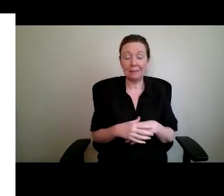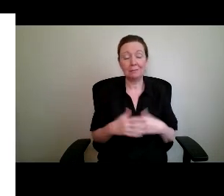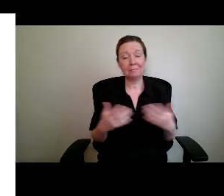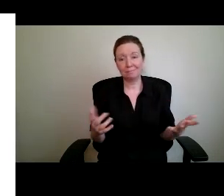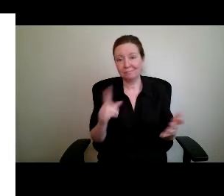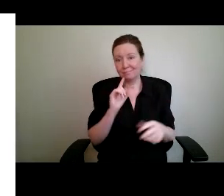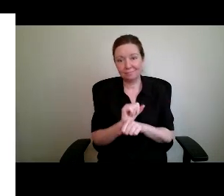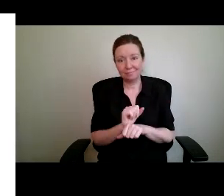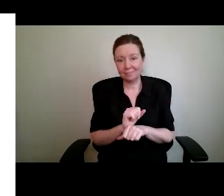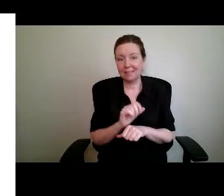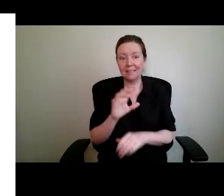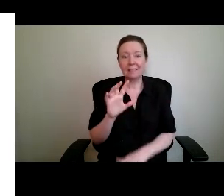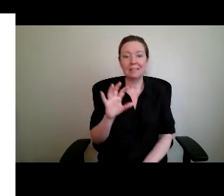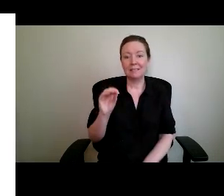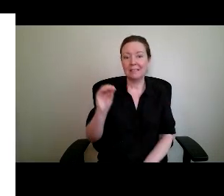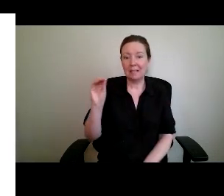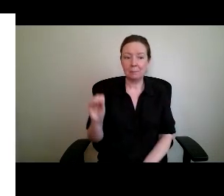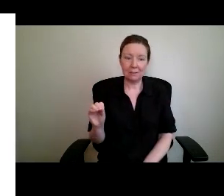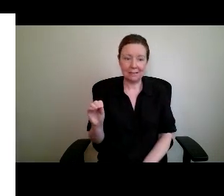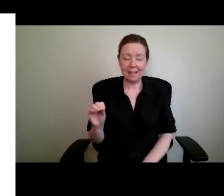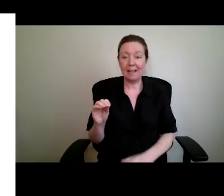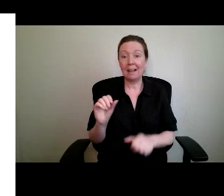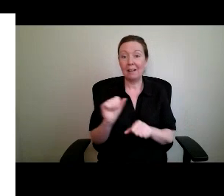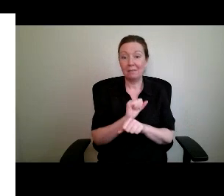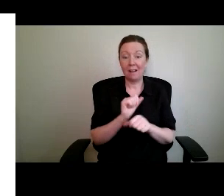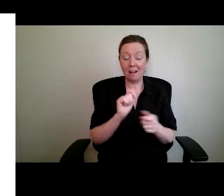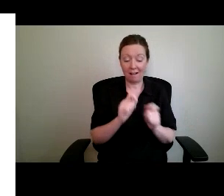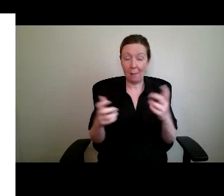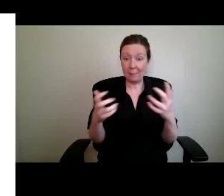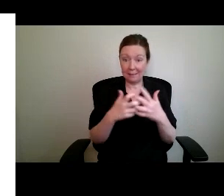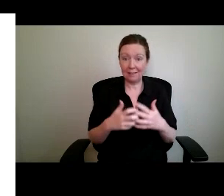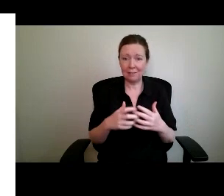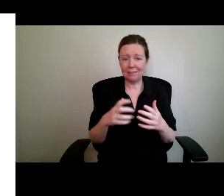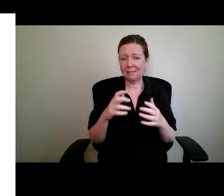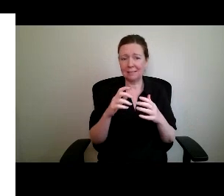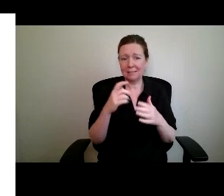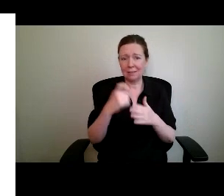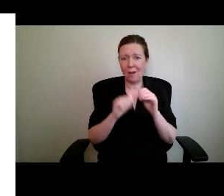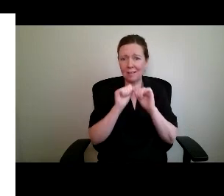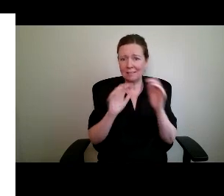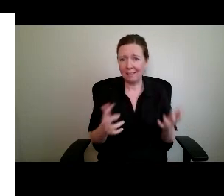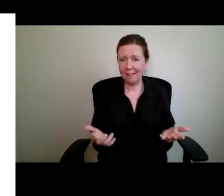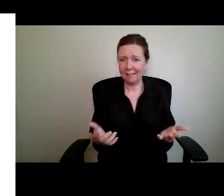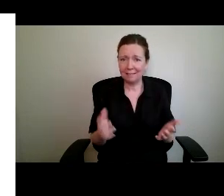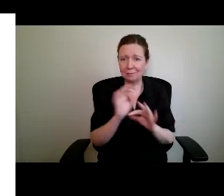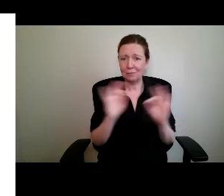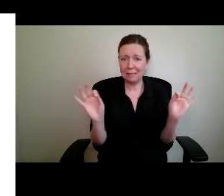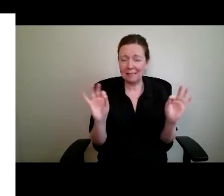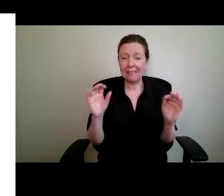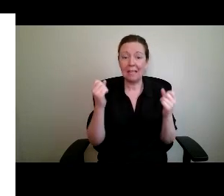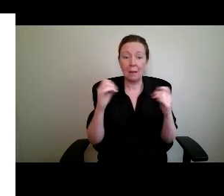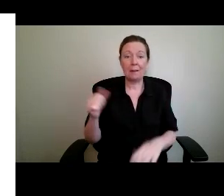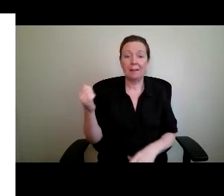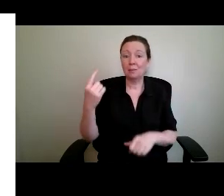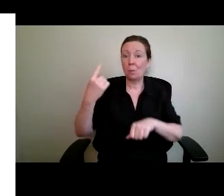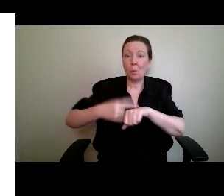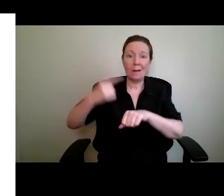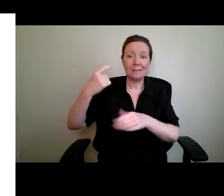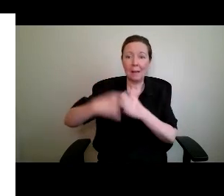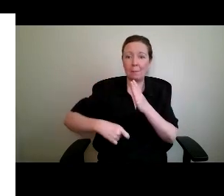reality, 59% of accommodations cost nothing, and many others have a one-time cost